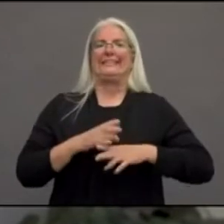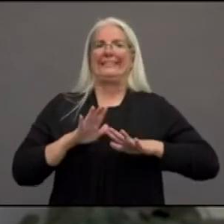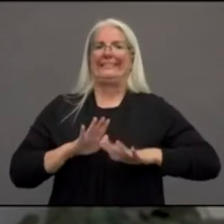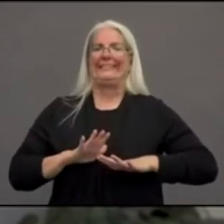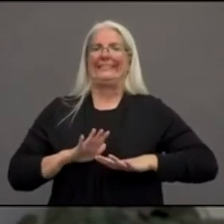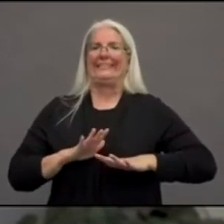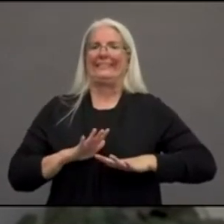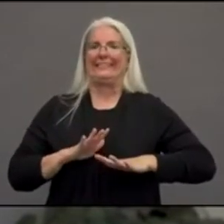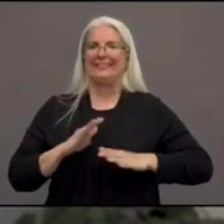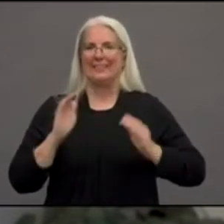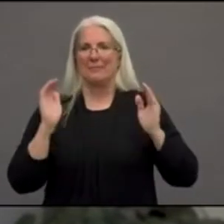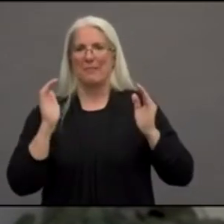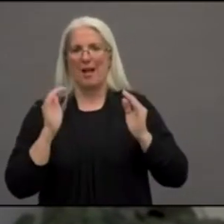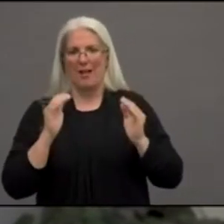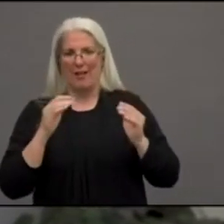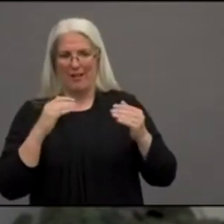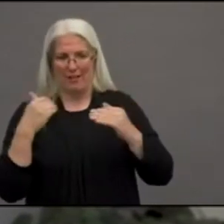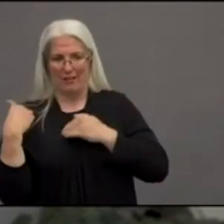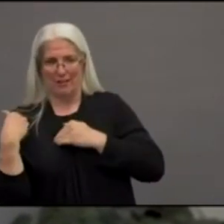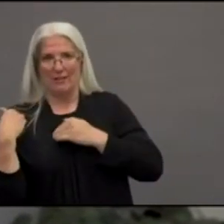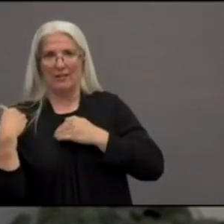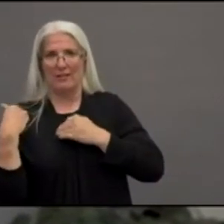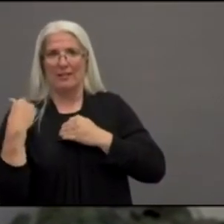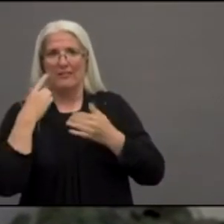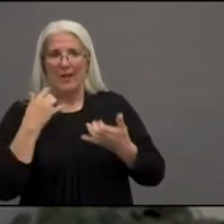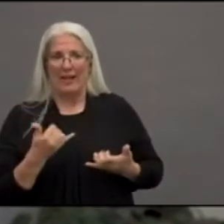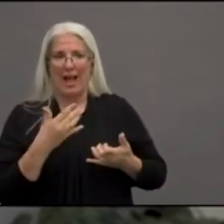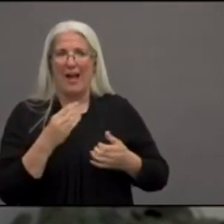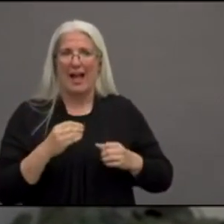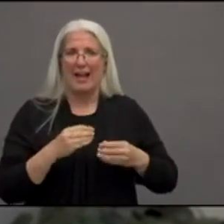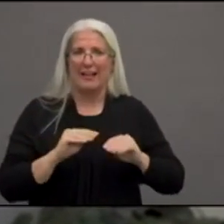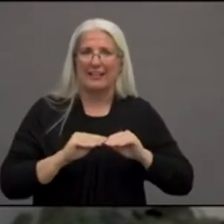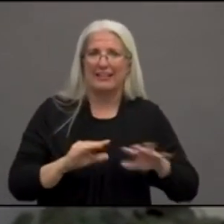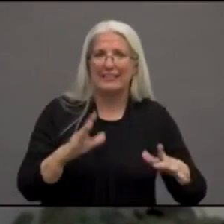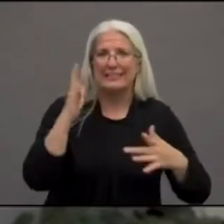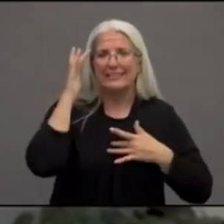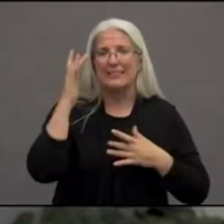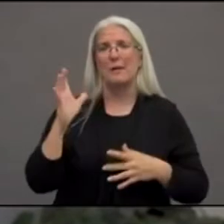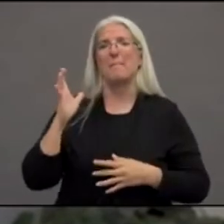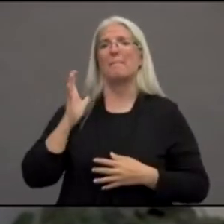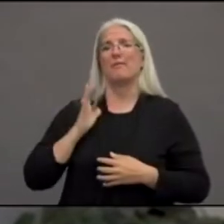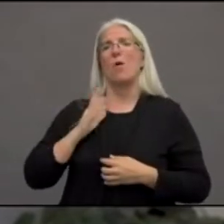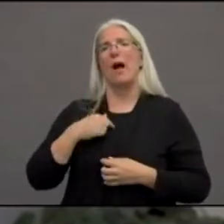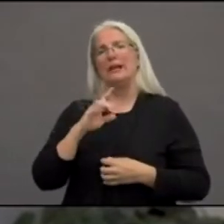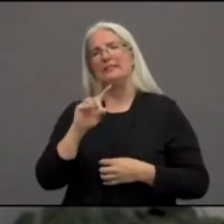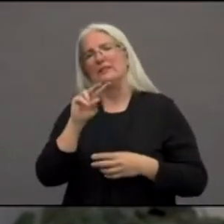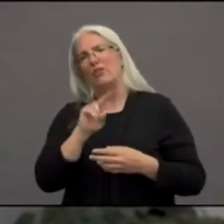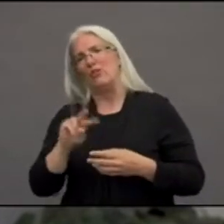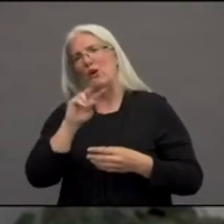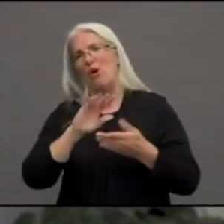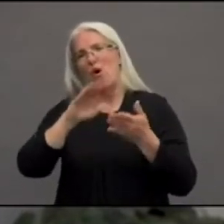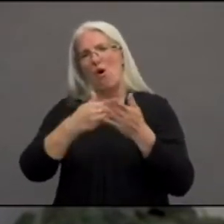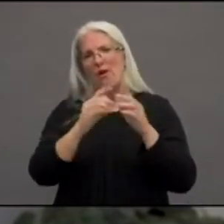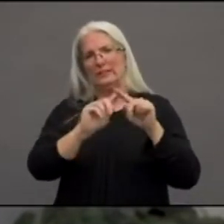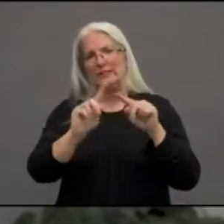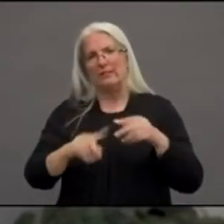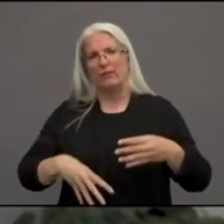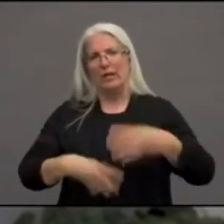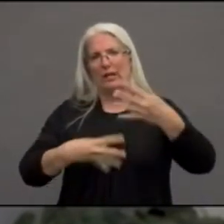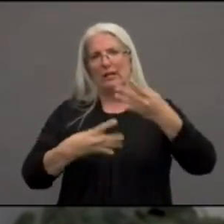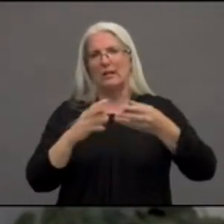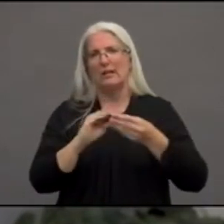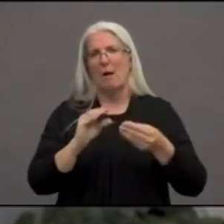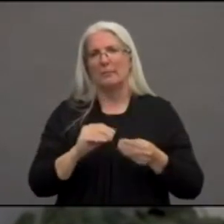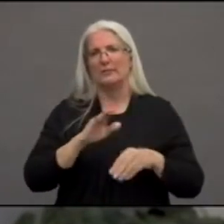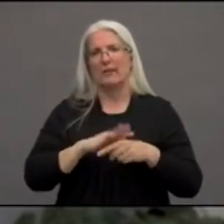It's a responsibility for everyone. I go through all of the comments on our Facebook, and one comment said,